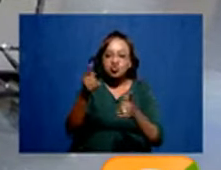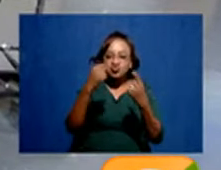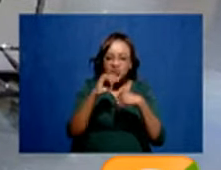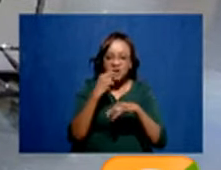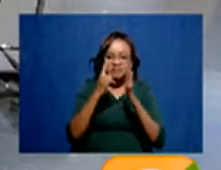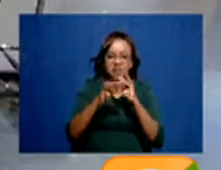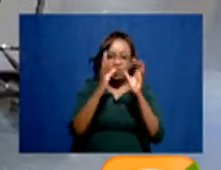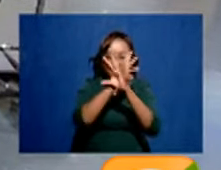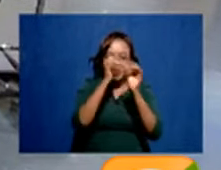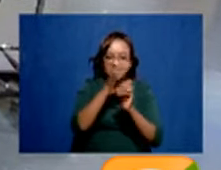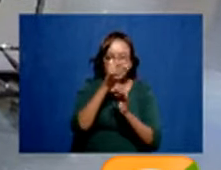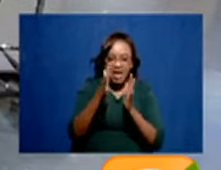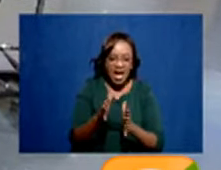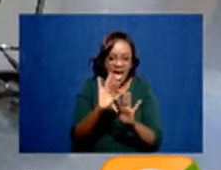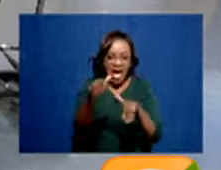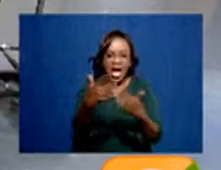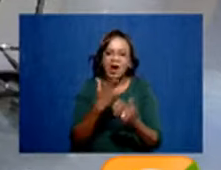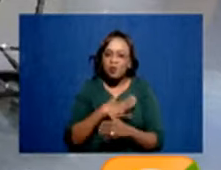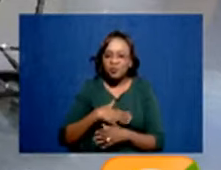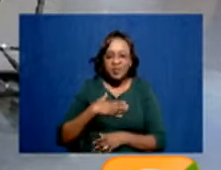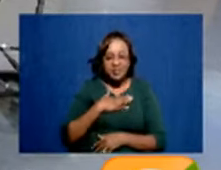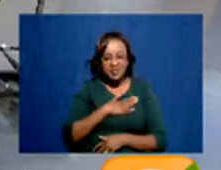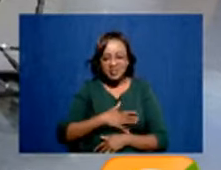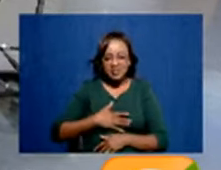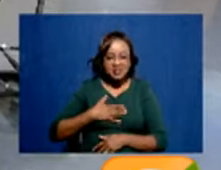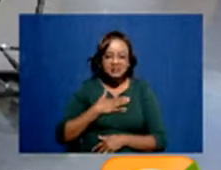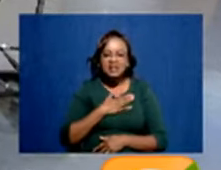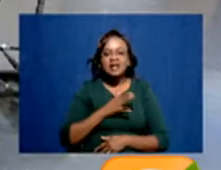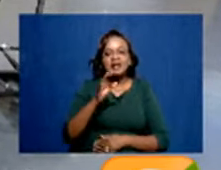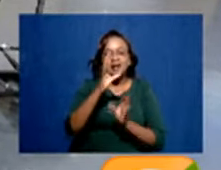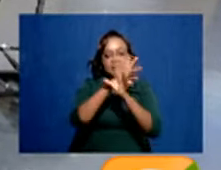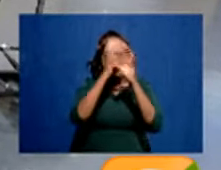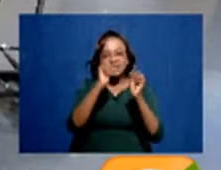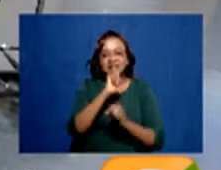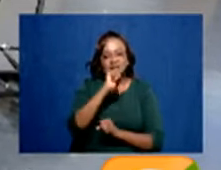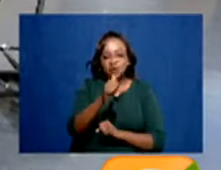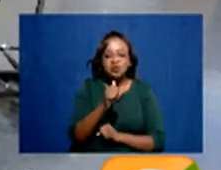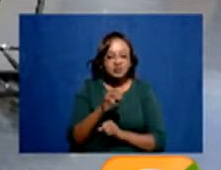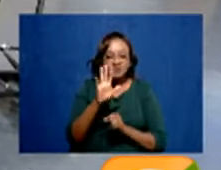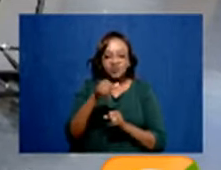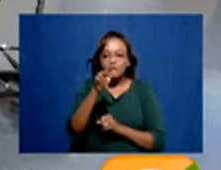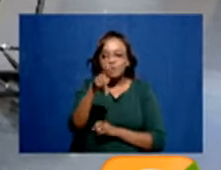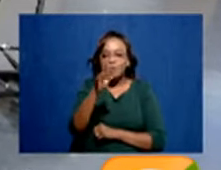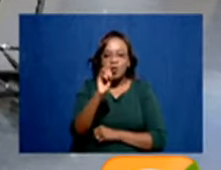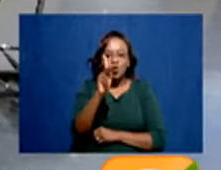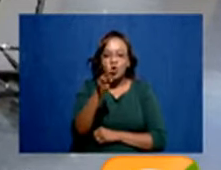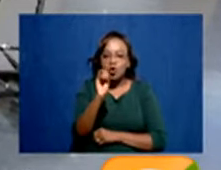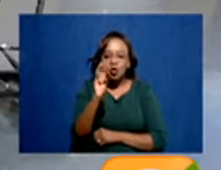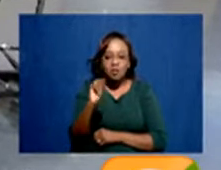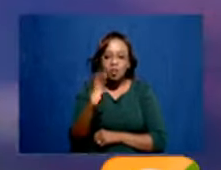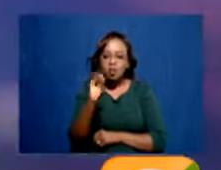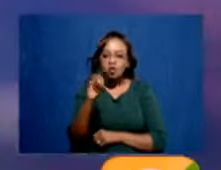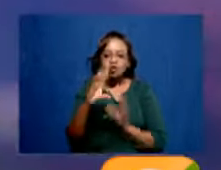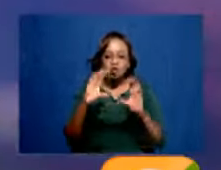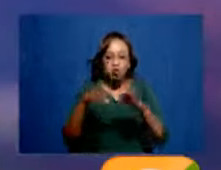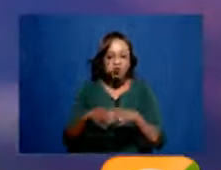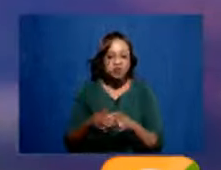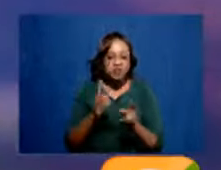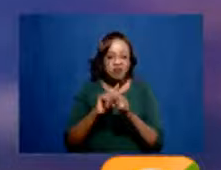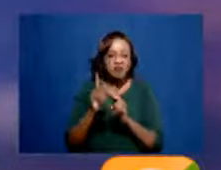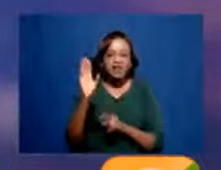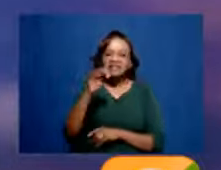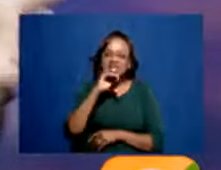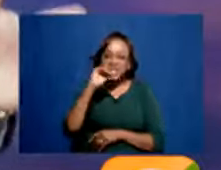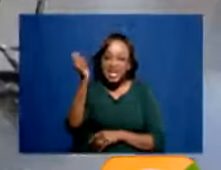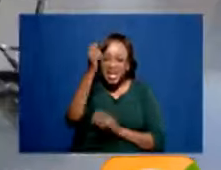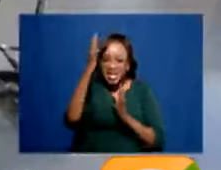If you want us to operate, the president is not a Pokomo. The president is not a Pokomo. He's not an elder. He's not an elder. Okay, Mungatana,